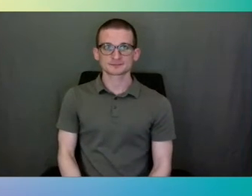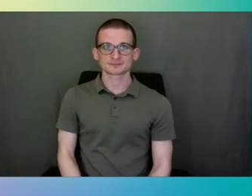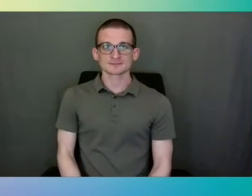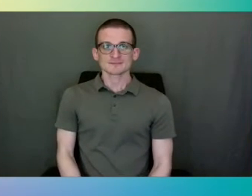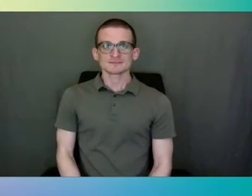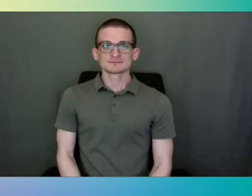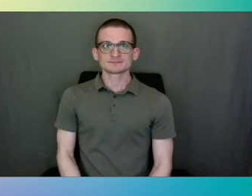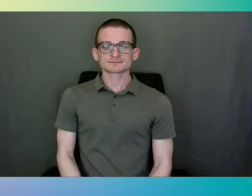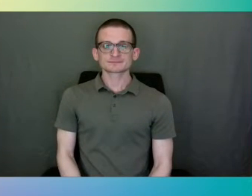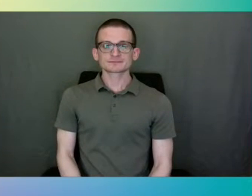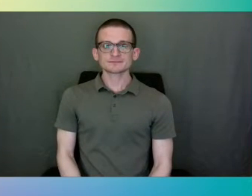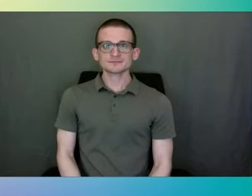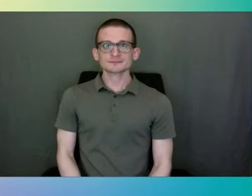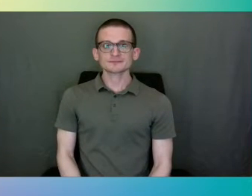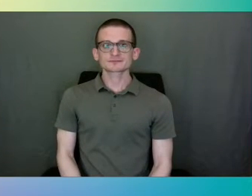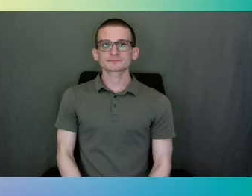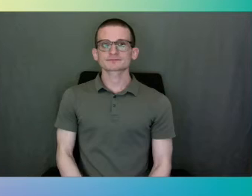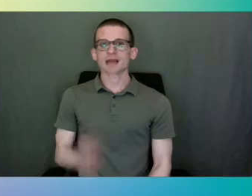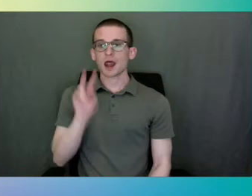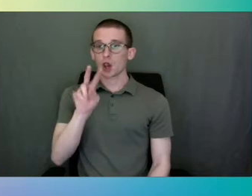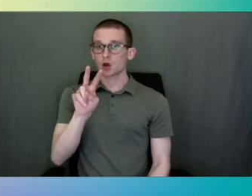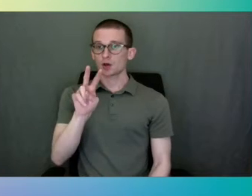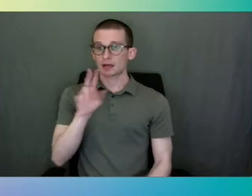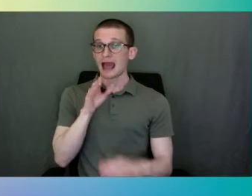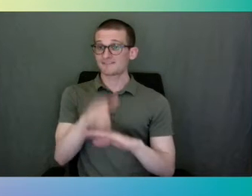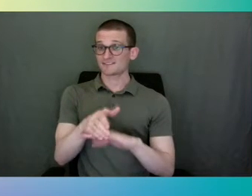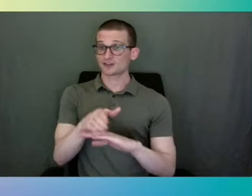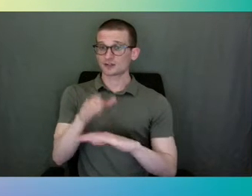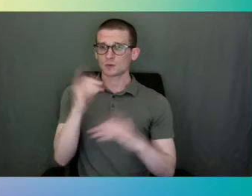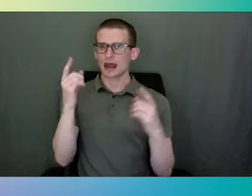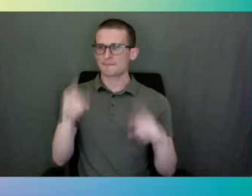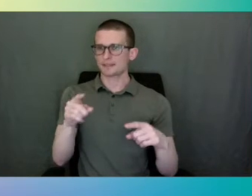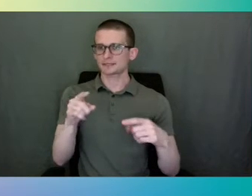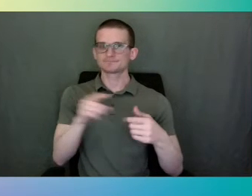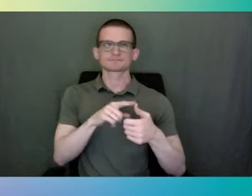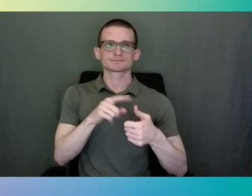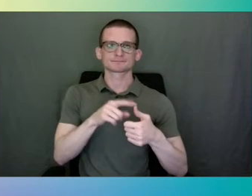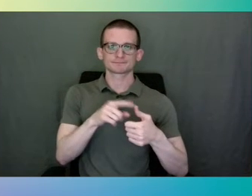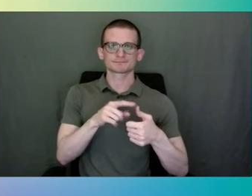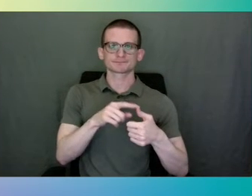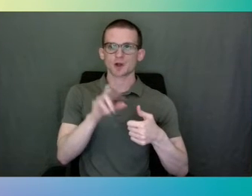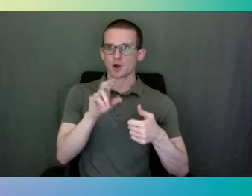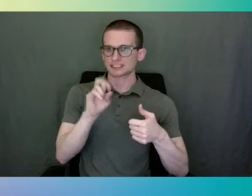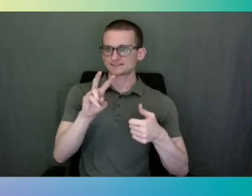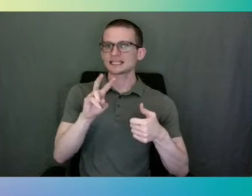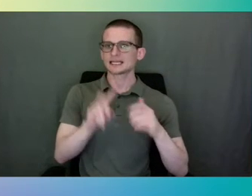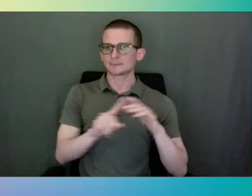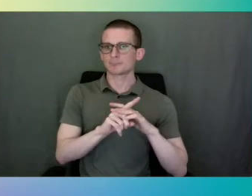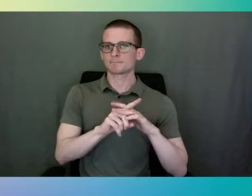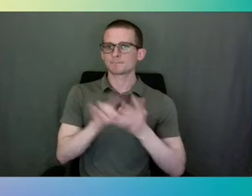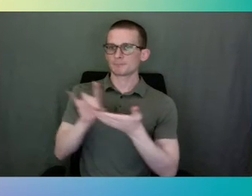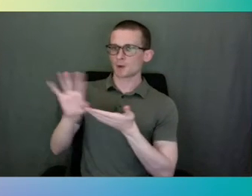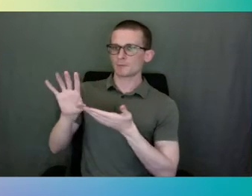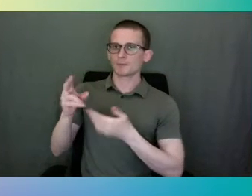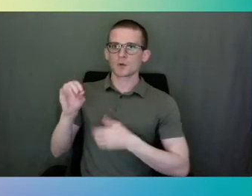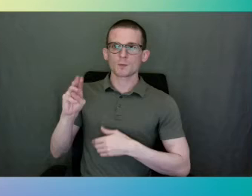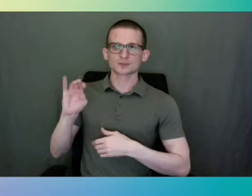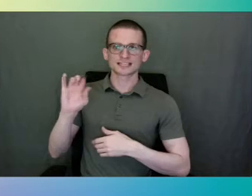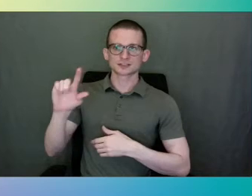Let's look and see what happened after that time. So in 1946, RSV kicks out homosexuals in their version. Then